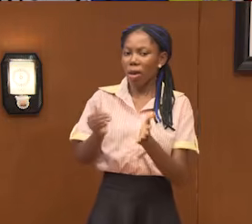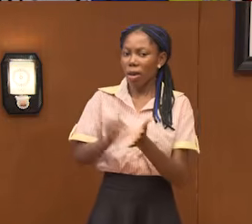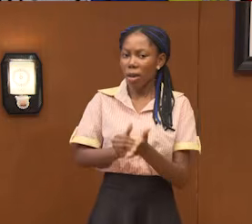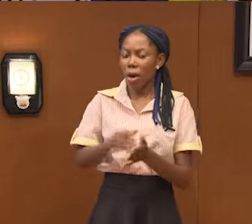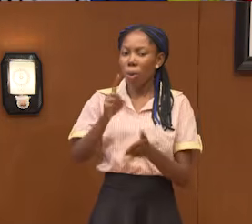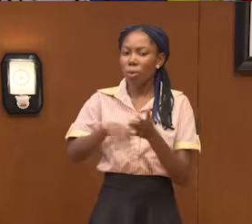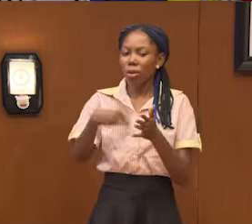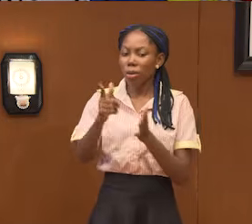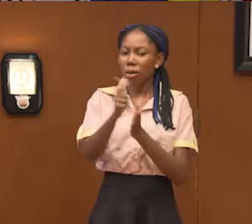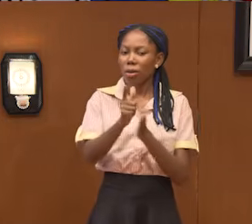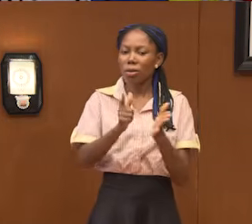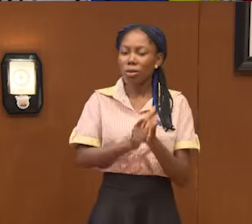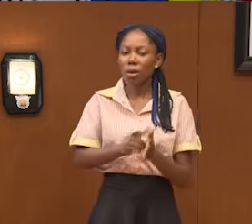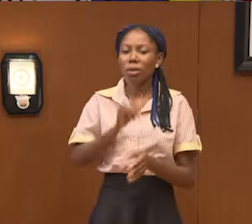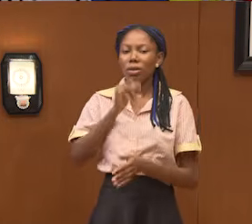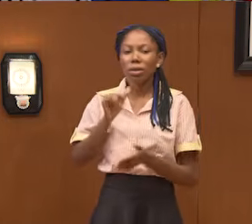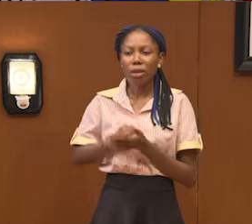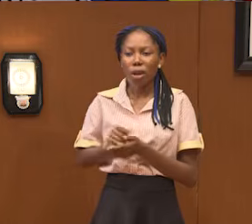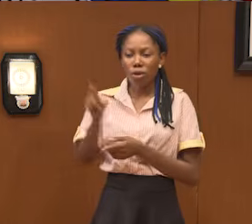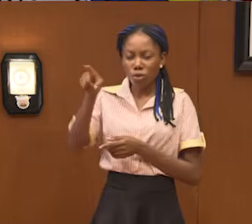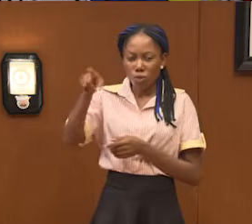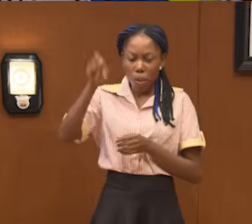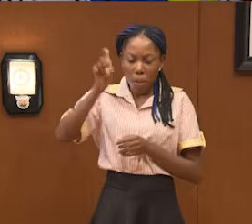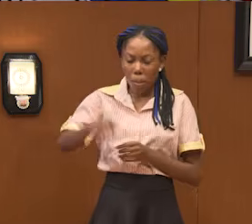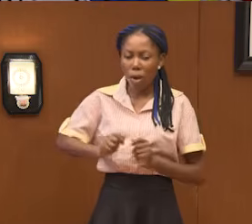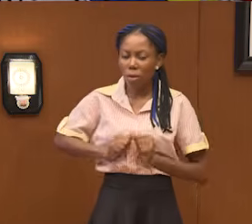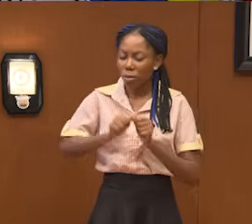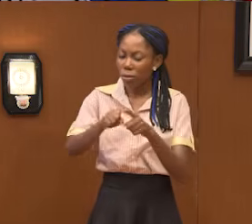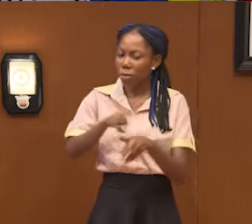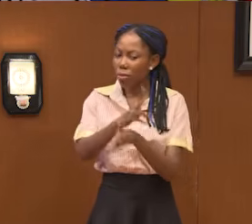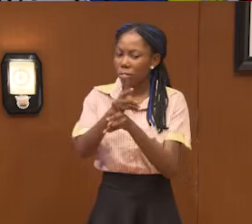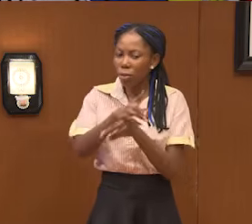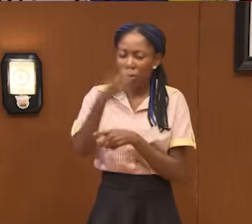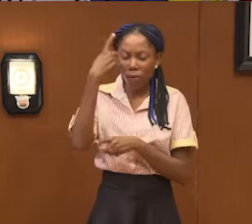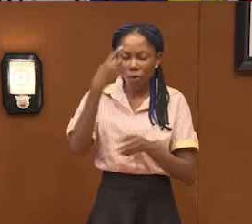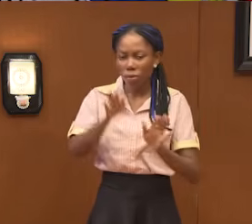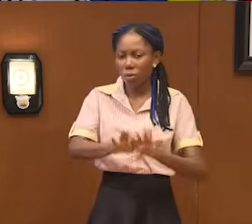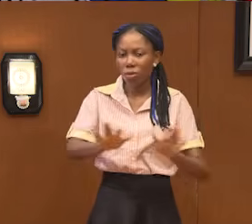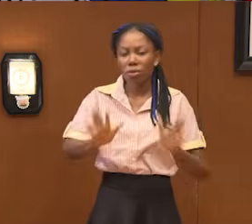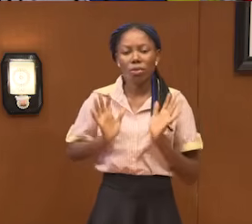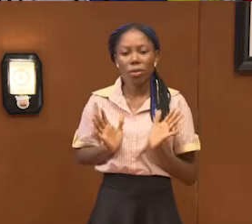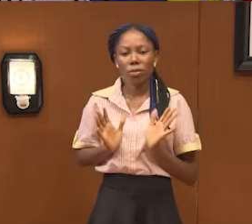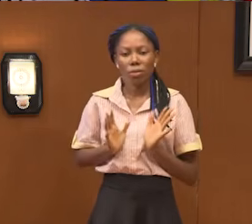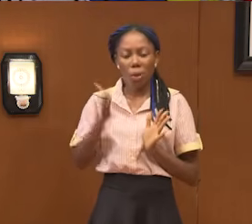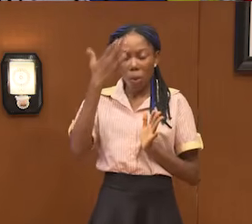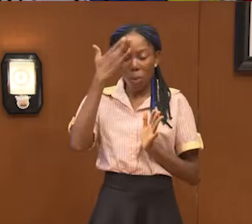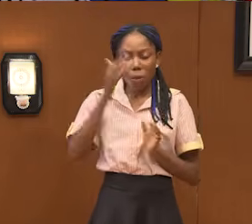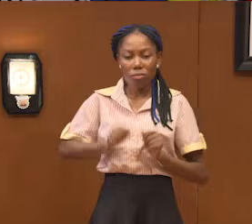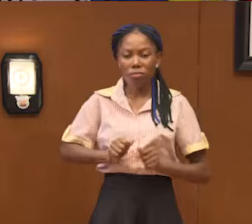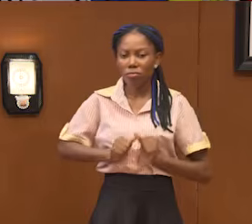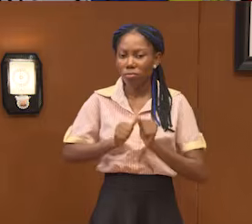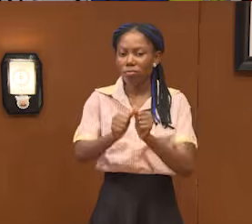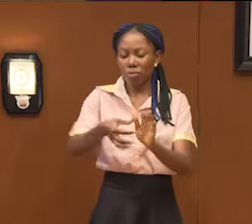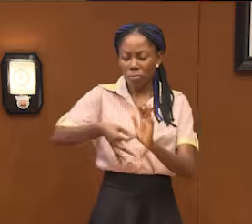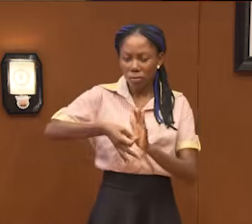the law requires is for you to begin the children maintenance money. They have to feed. You take care of their school